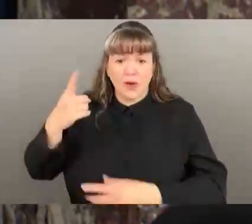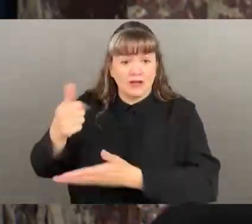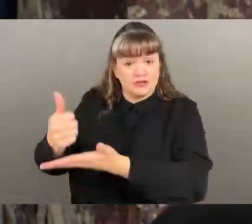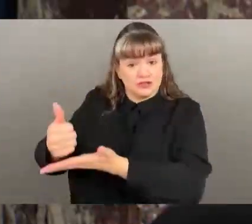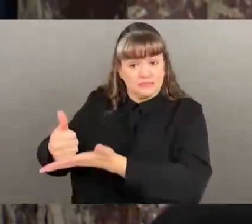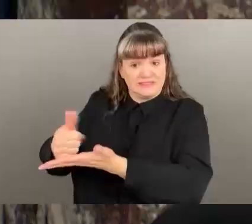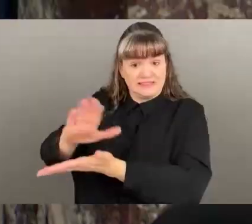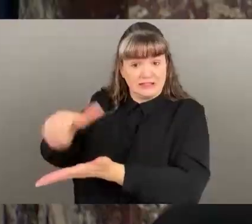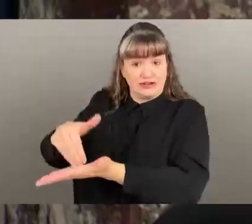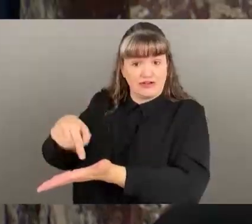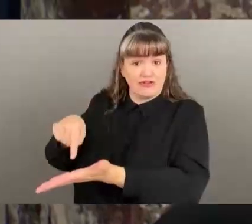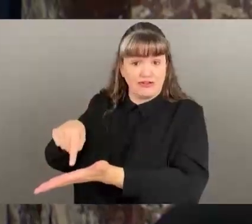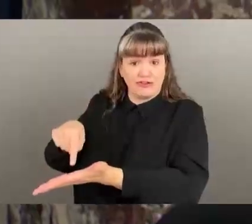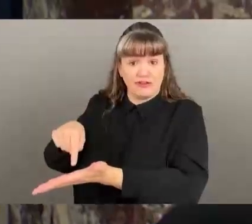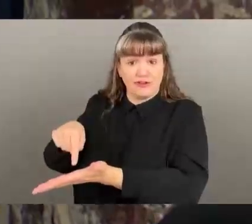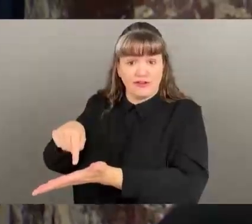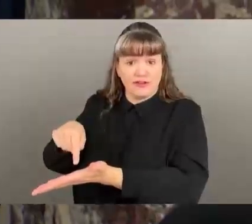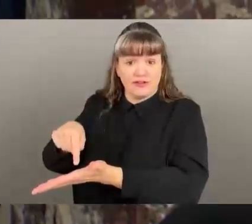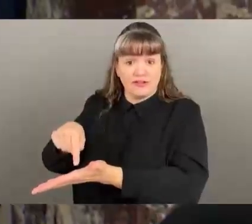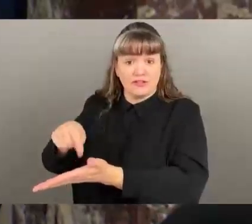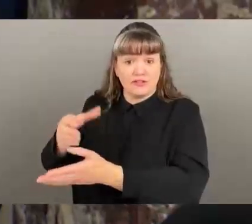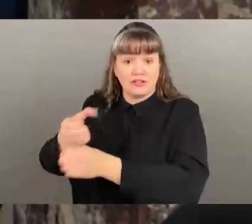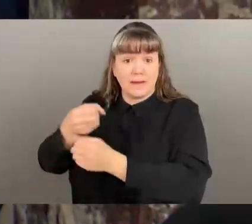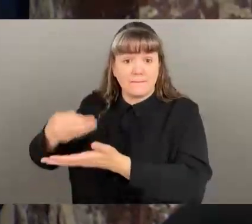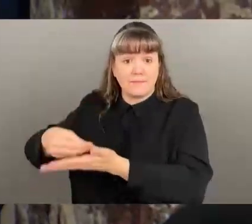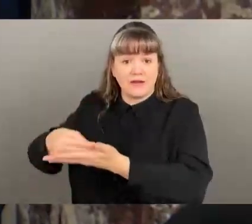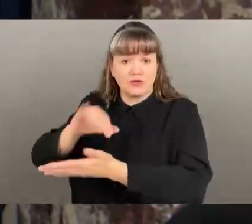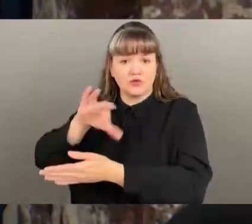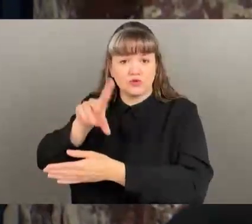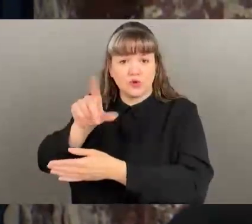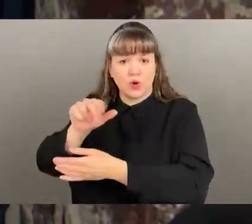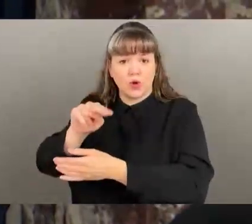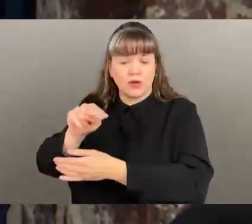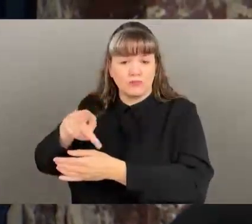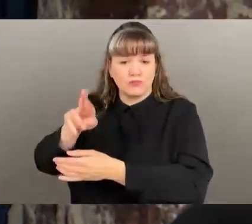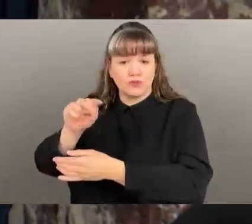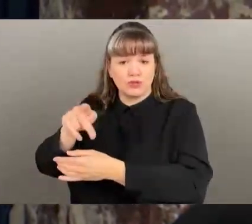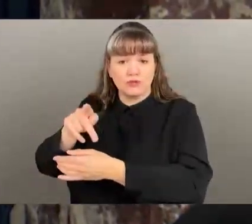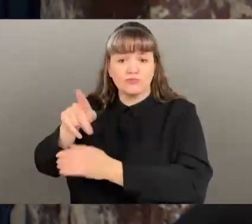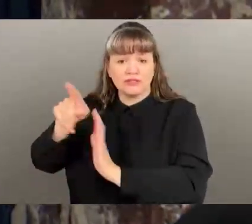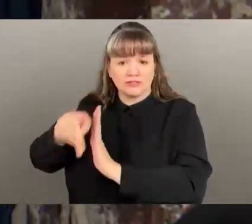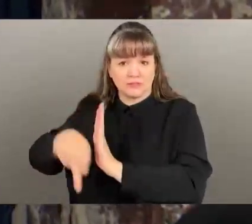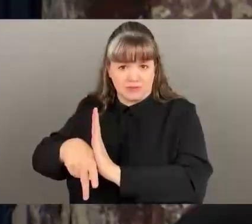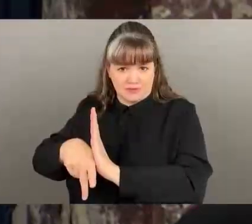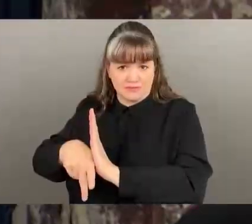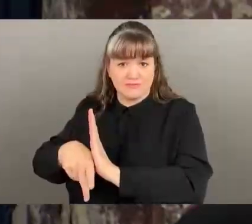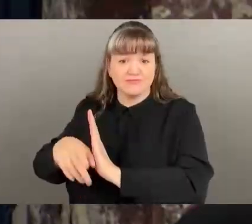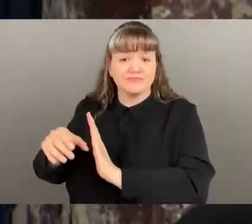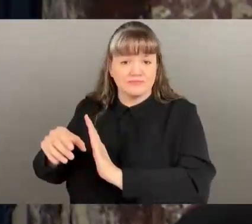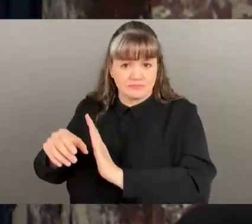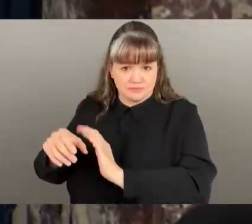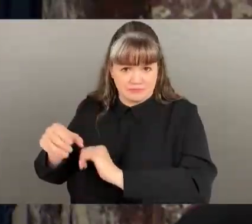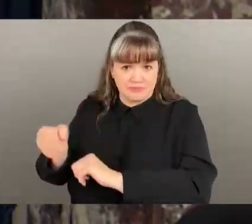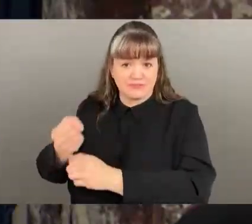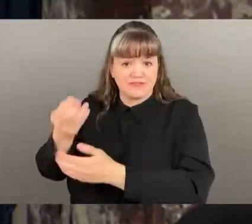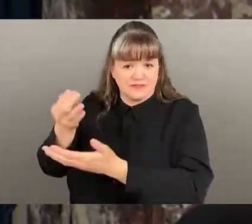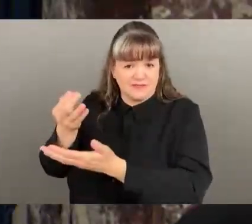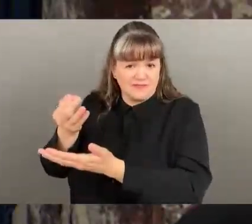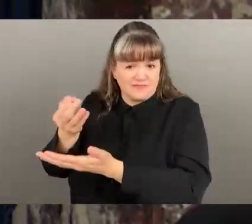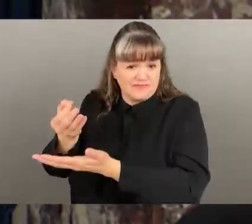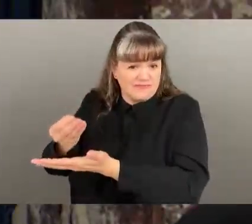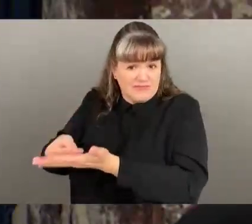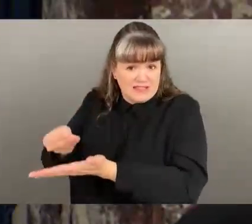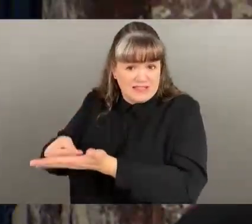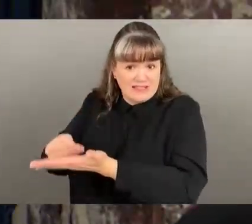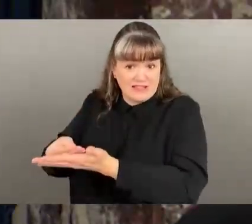in a centre in Alberta. But no one from Child and Family Services here in BC showed up to the hospital to complete the